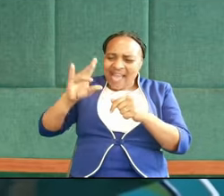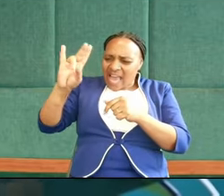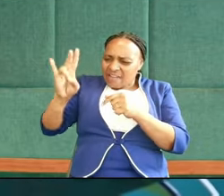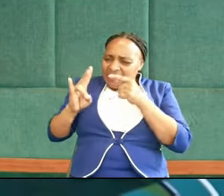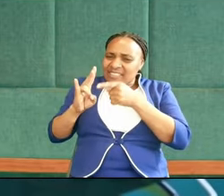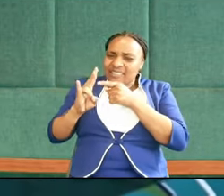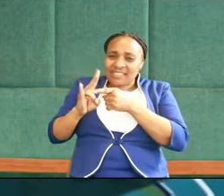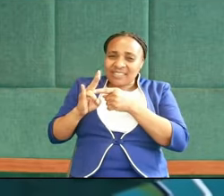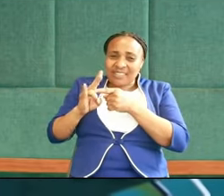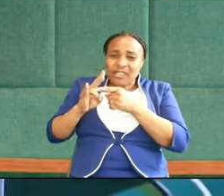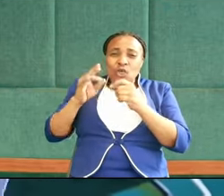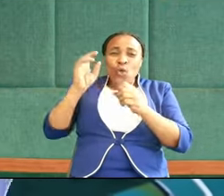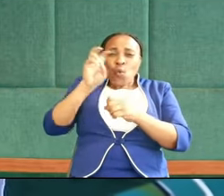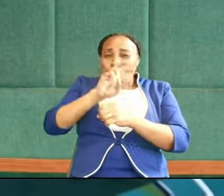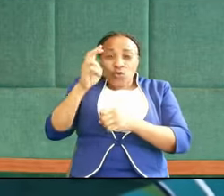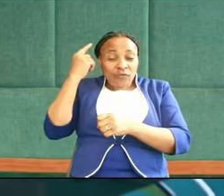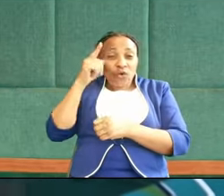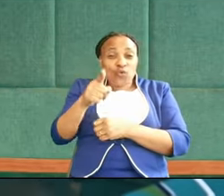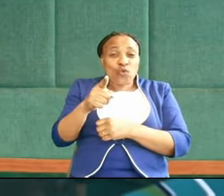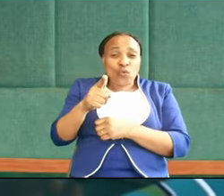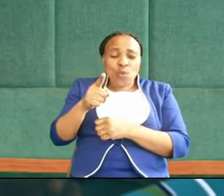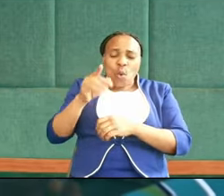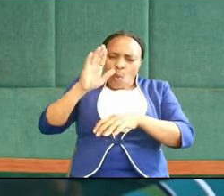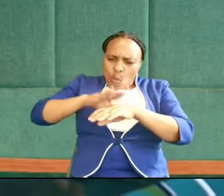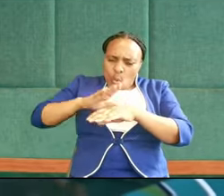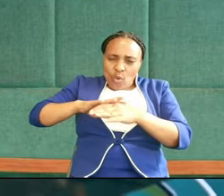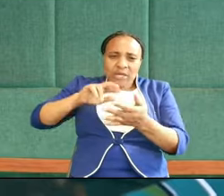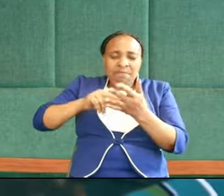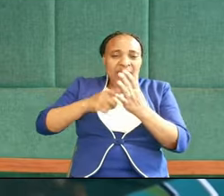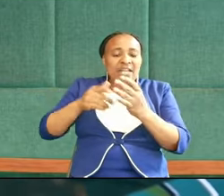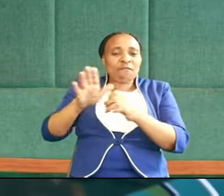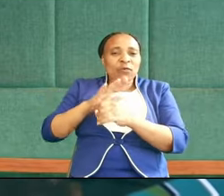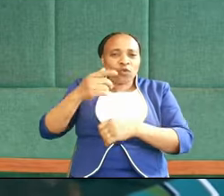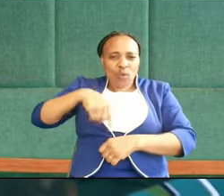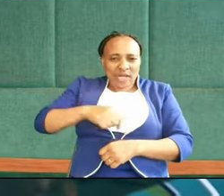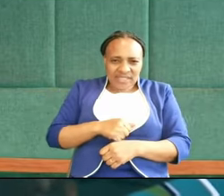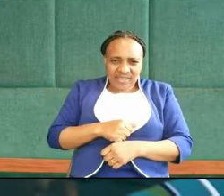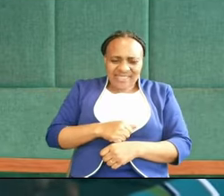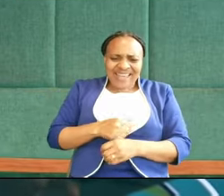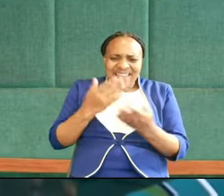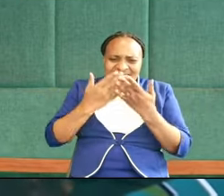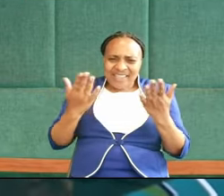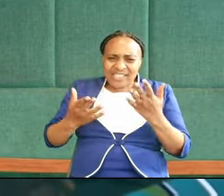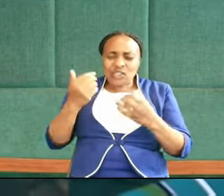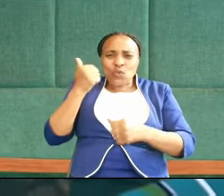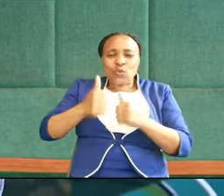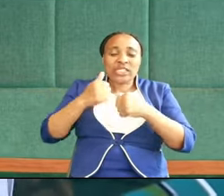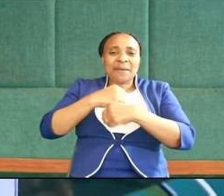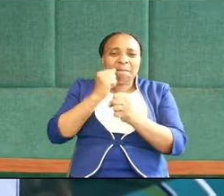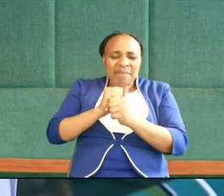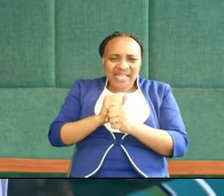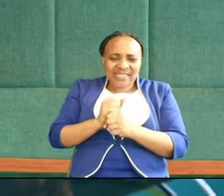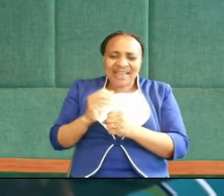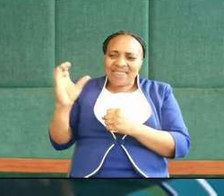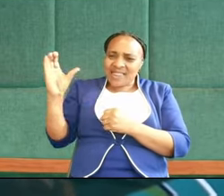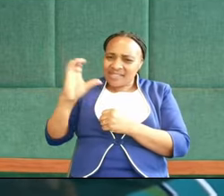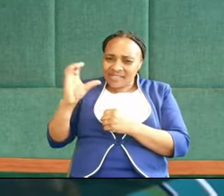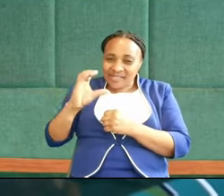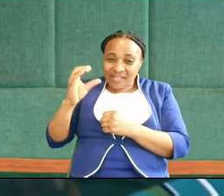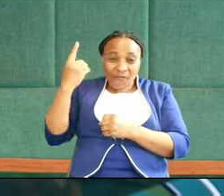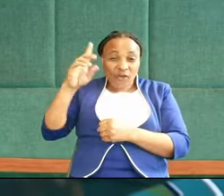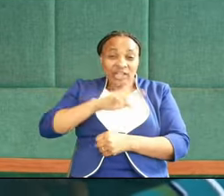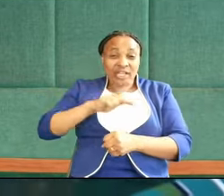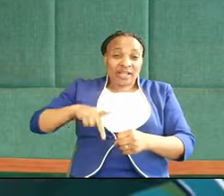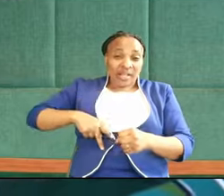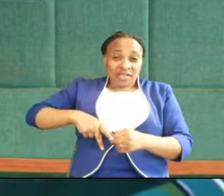have things that put meaning to us. We have things that makes us citizens of the kingdom to come.